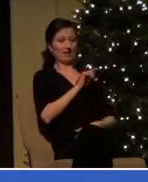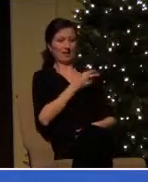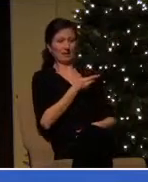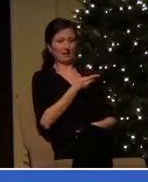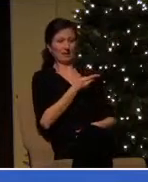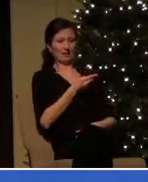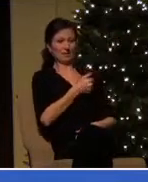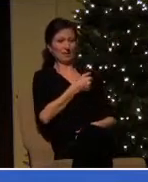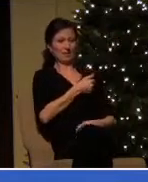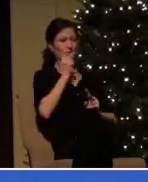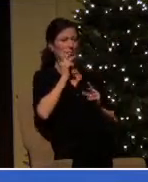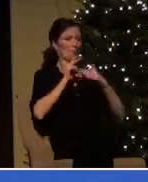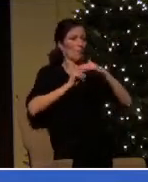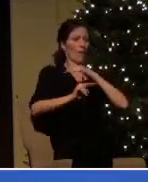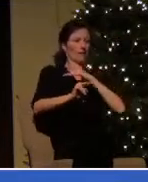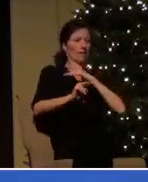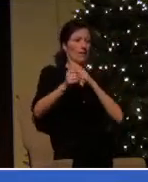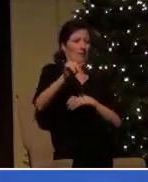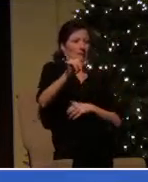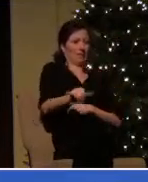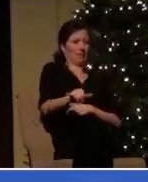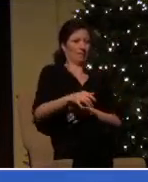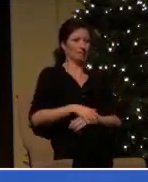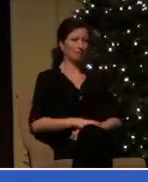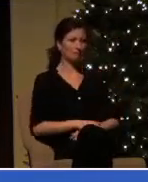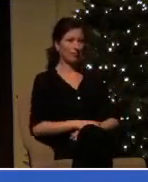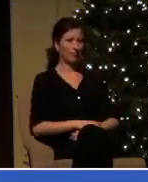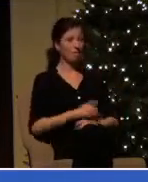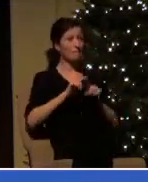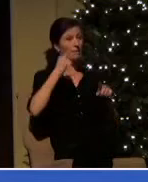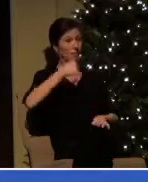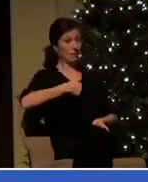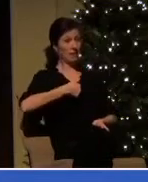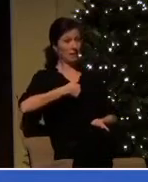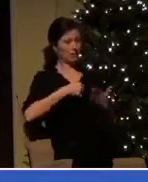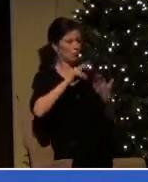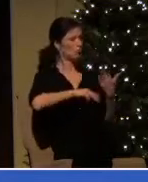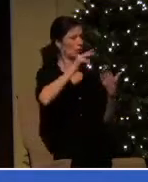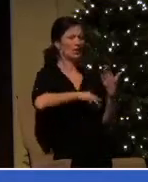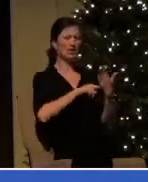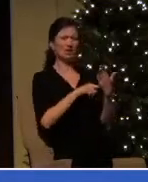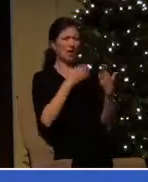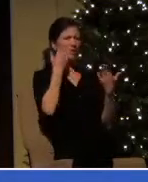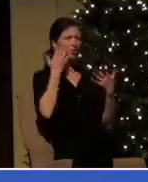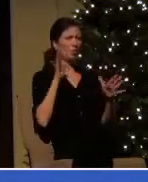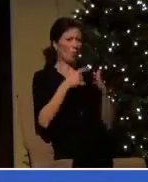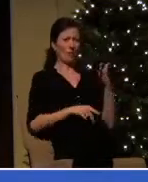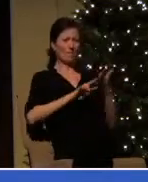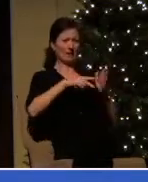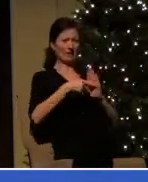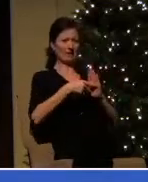I was pondering this, I didn't know what to do with it. And what do you do when you don't know what a Bible passage means? Well, if you're smart, you put it on the